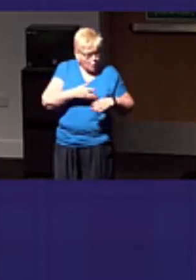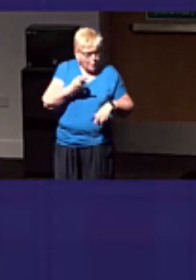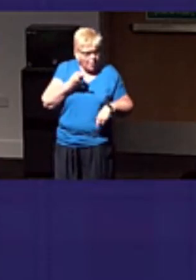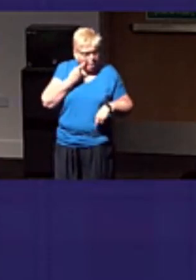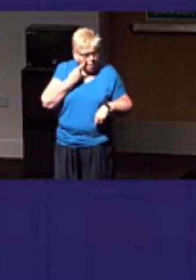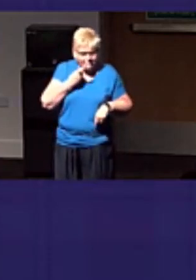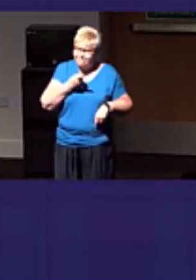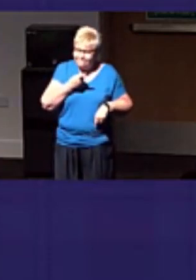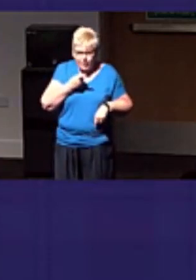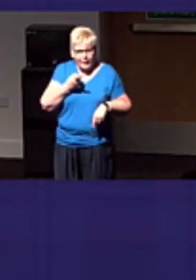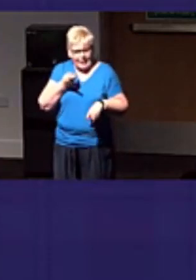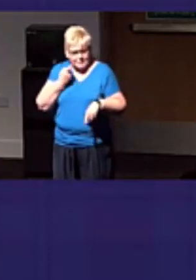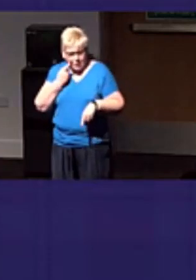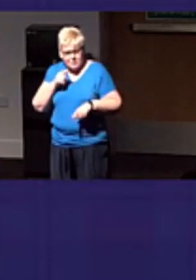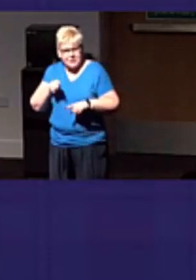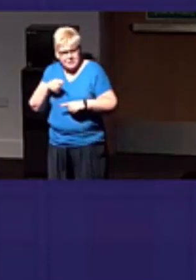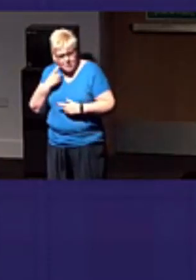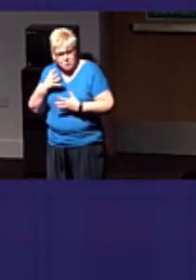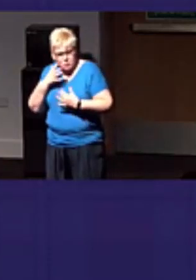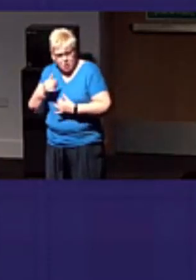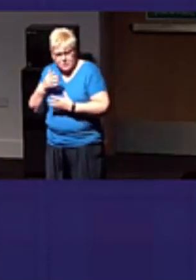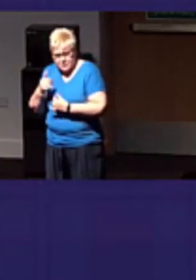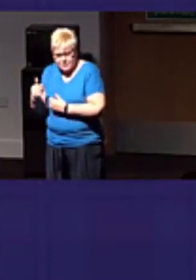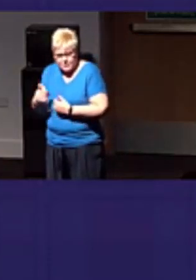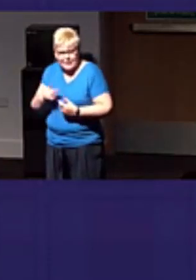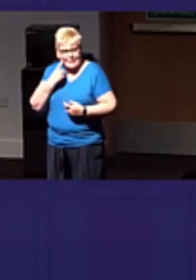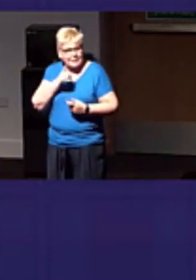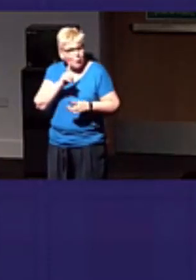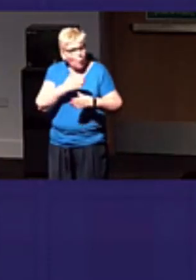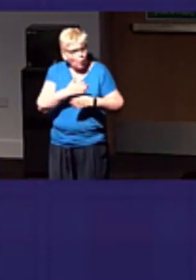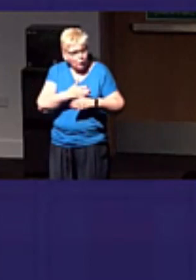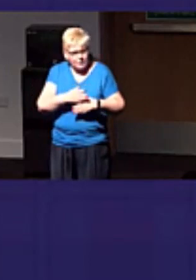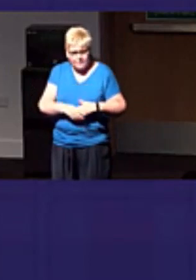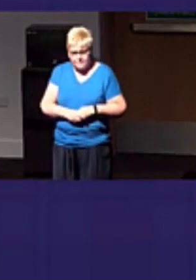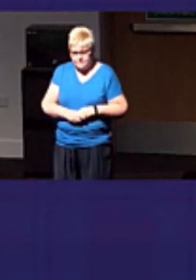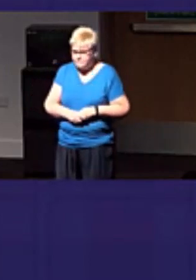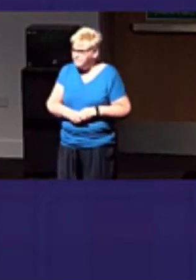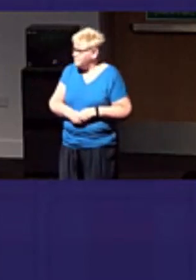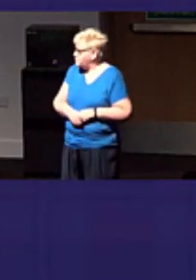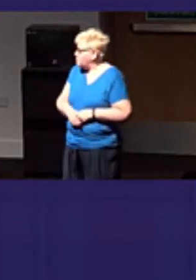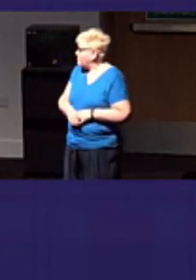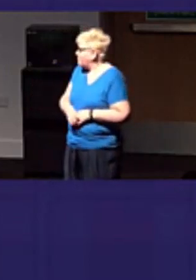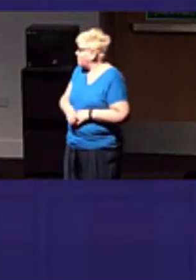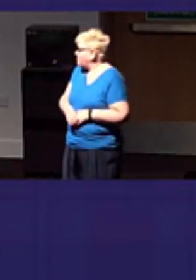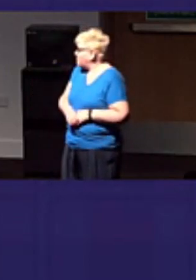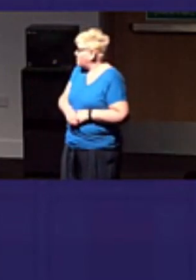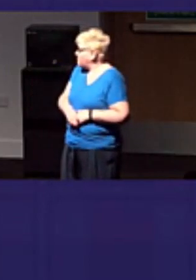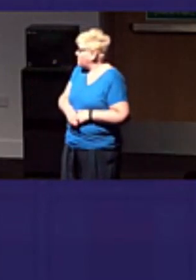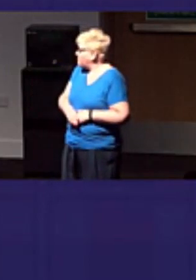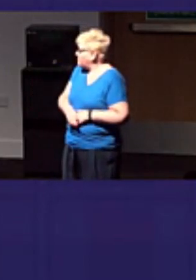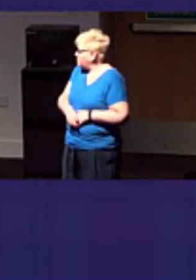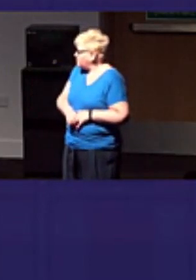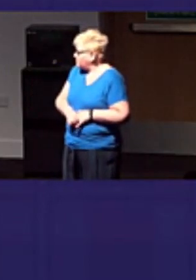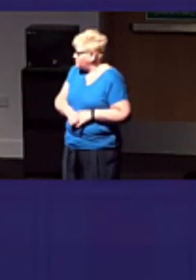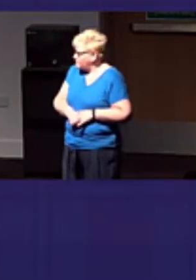new work schedule? Experiment. Do we want to talk about mental health at work? Experiment. Okay?